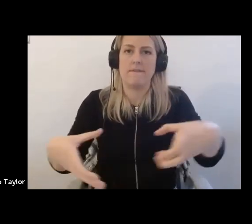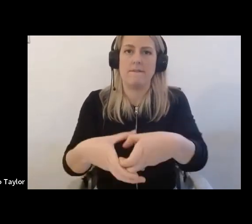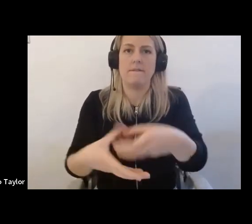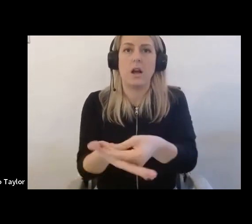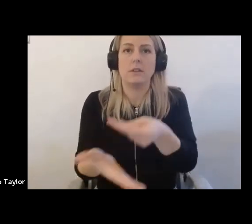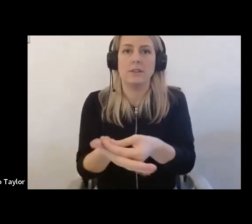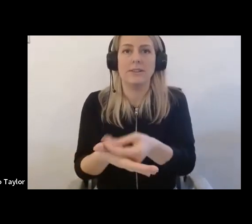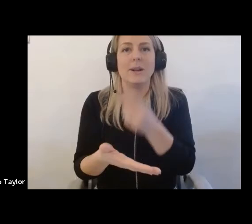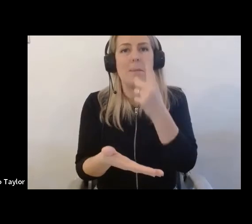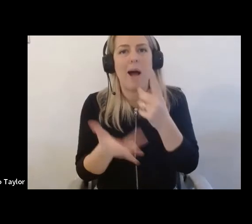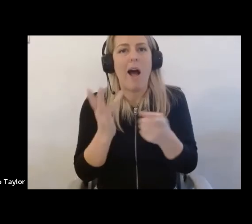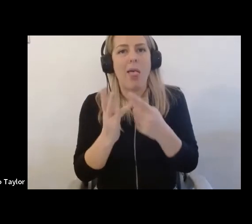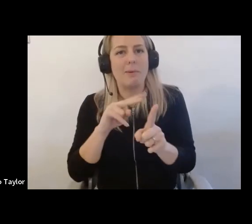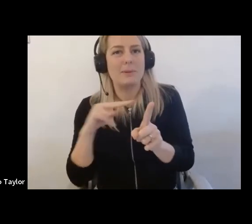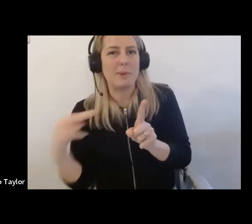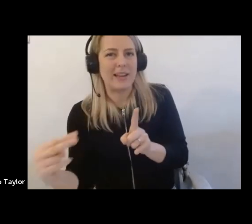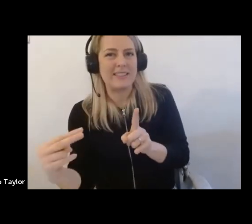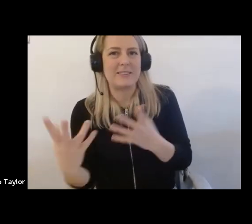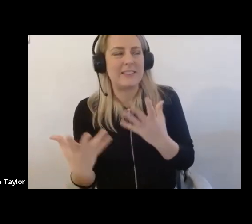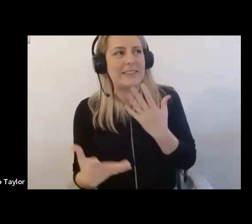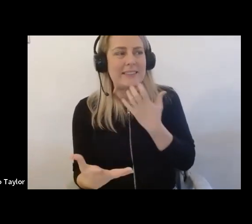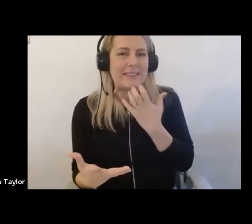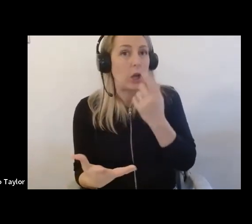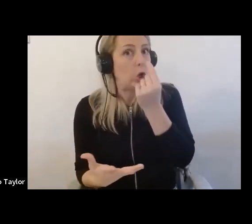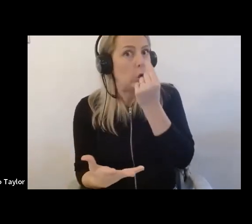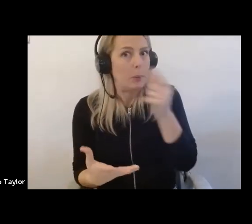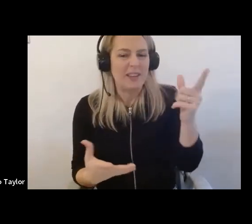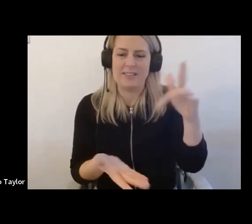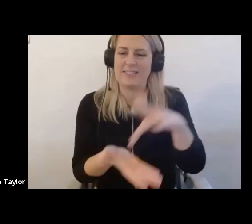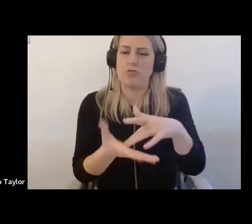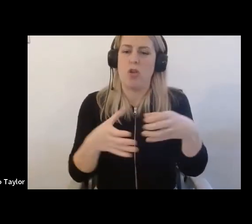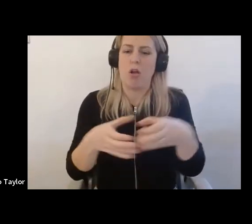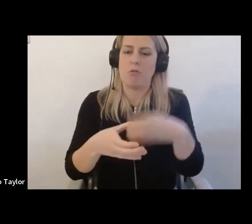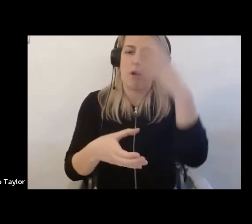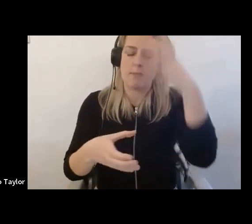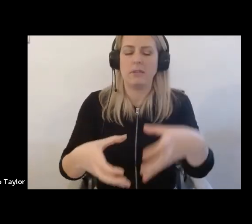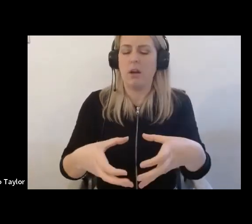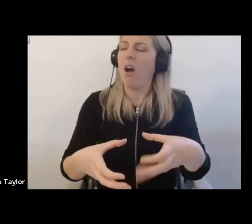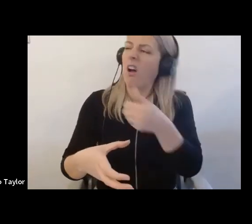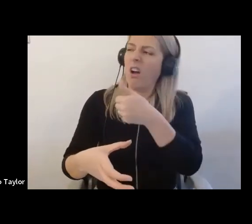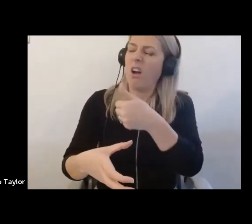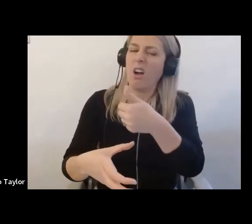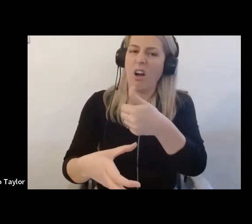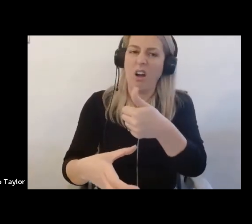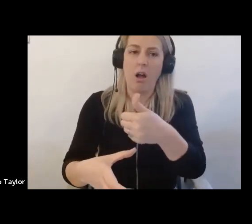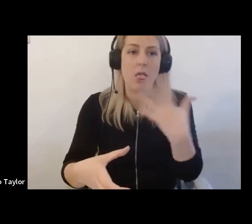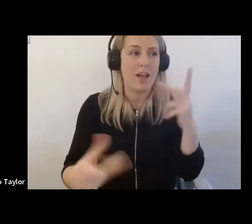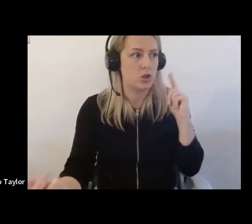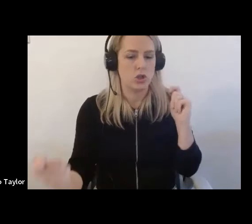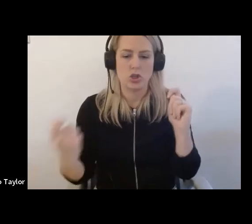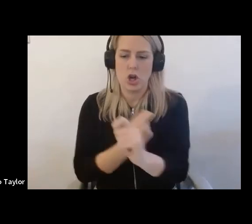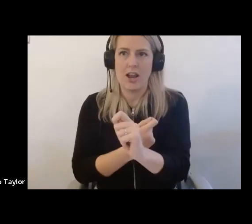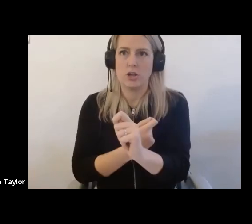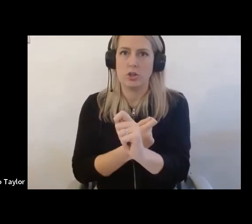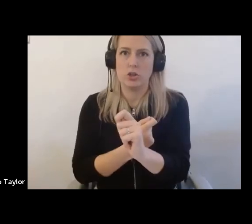tomorrow. And so I think that's an interesting one for our discussion later. And I suppose one way to think about it is